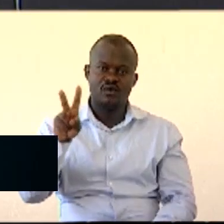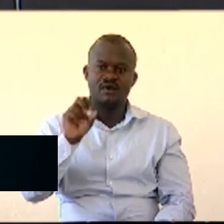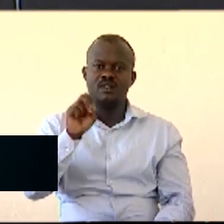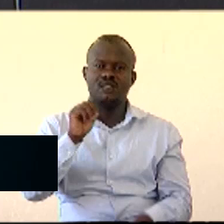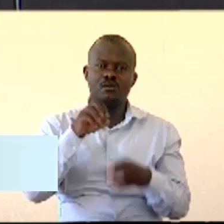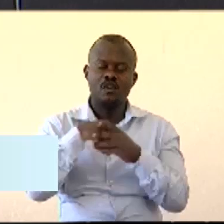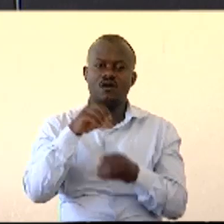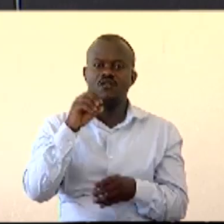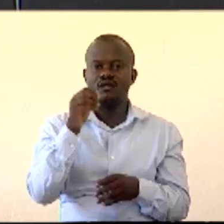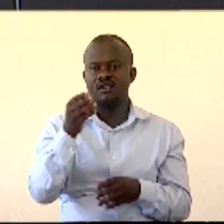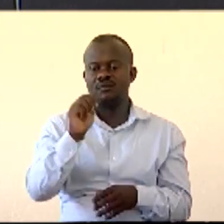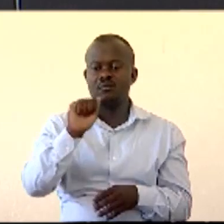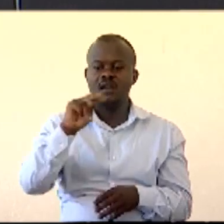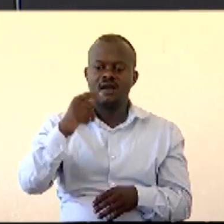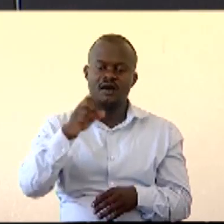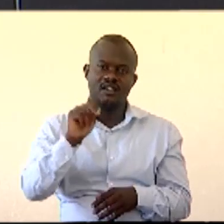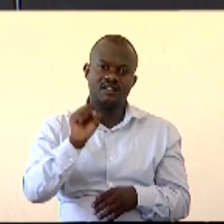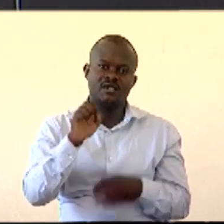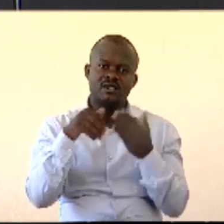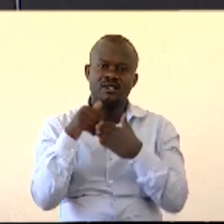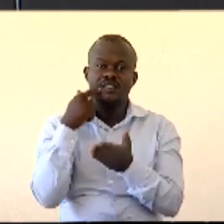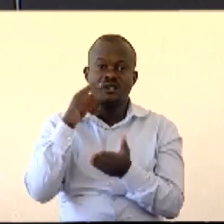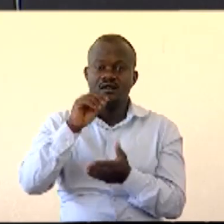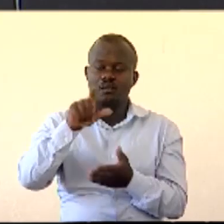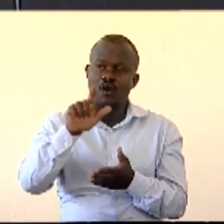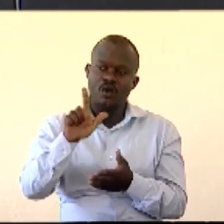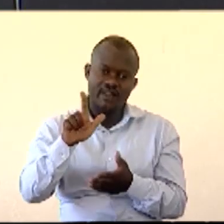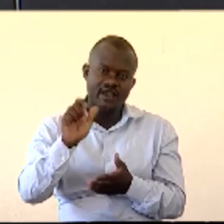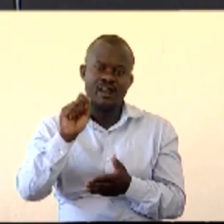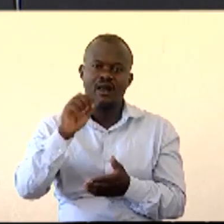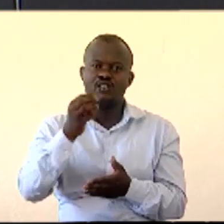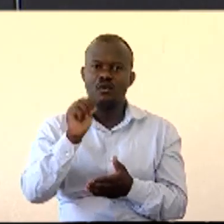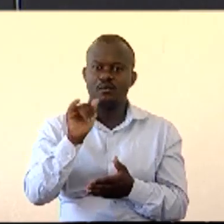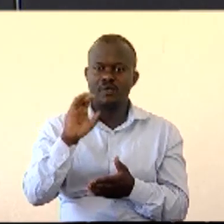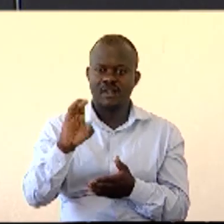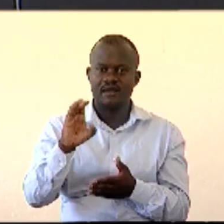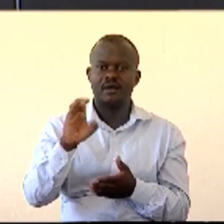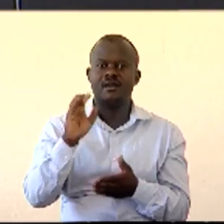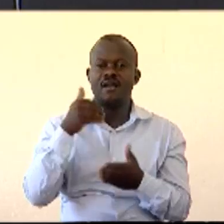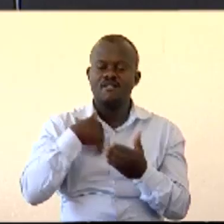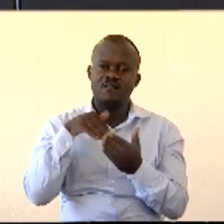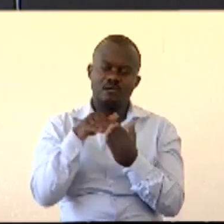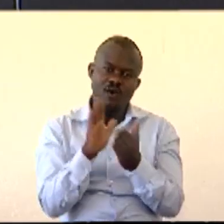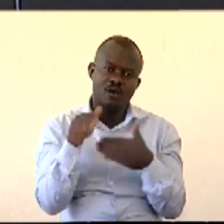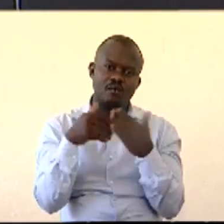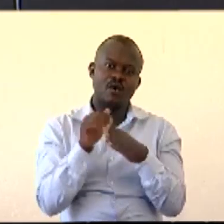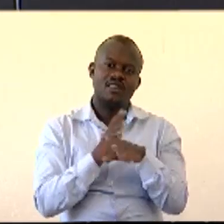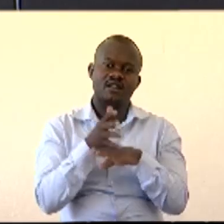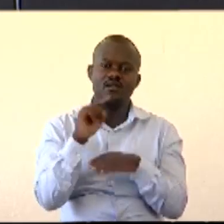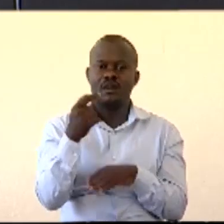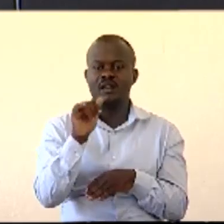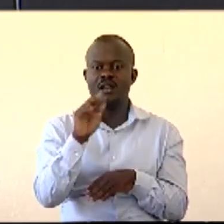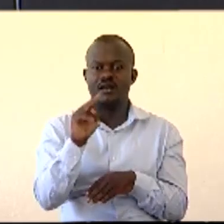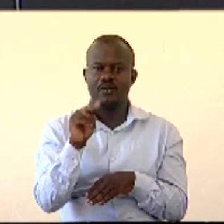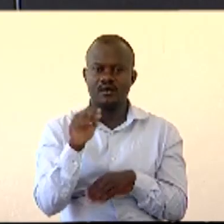the manganese and the sum, this is a polyatomic ion. It has more than one ion.